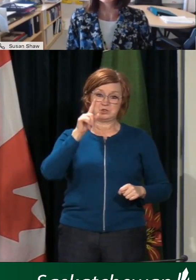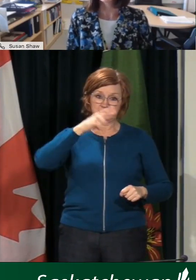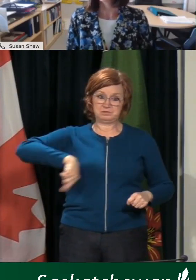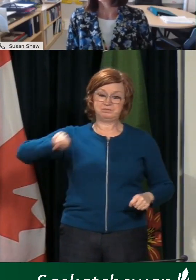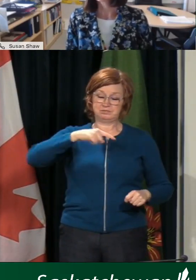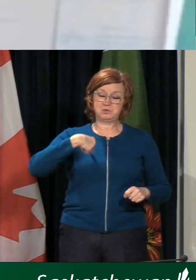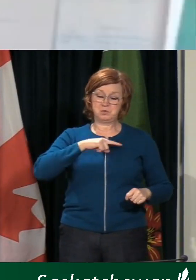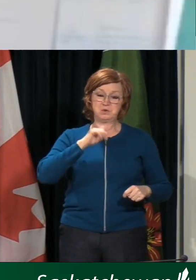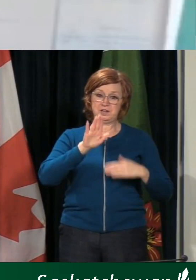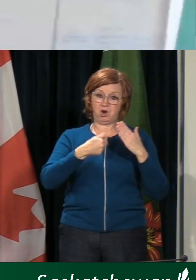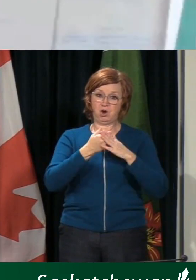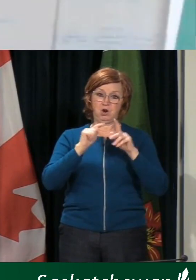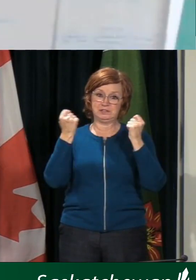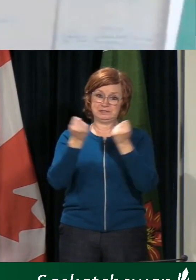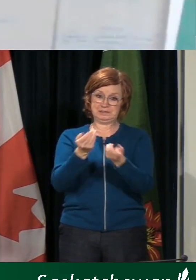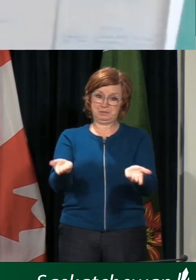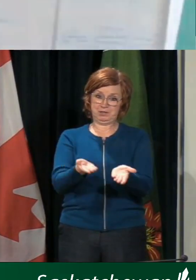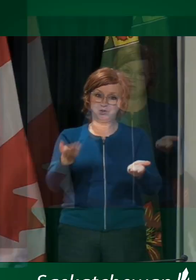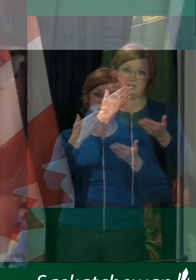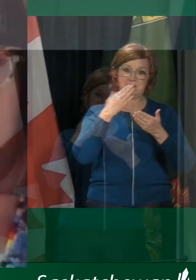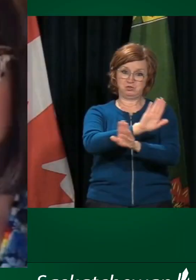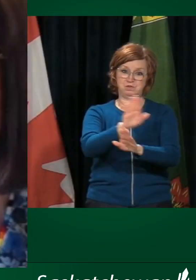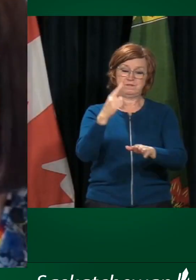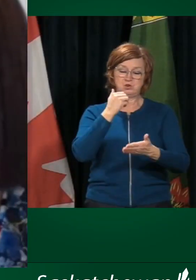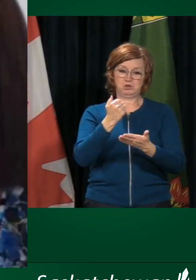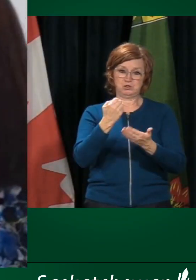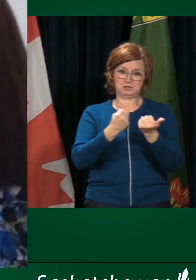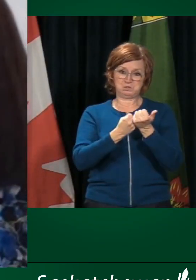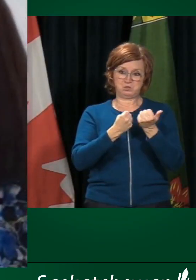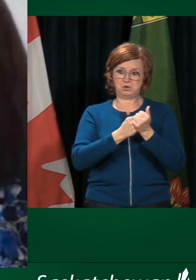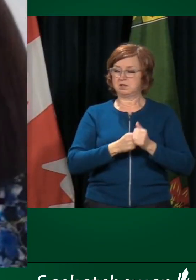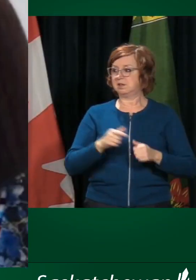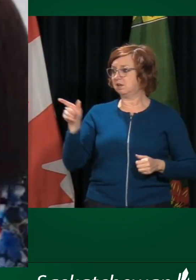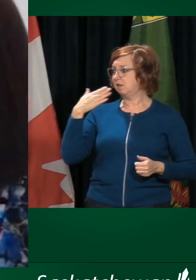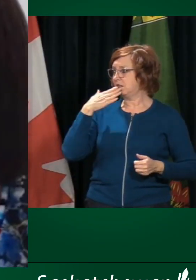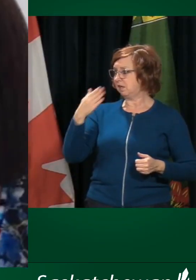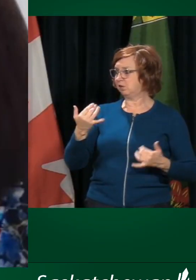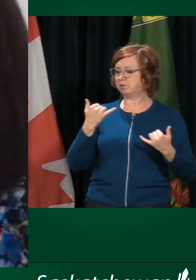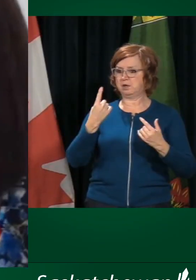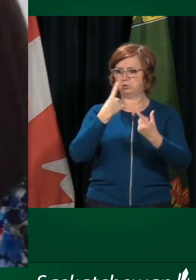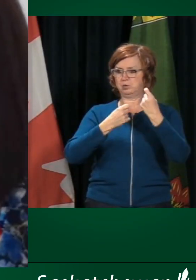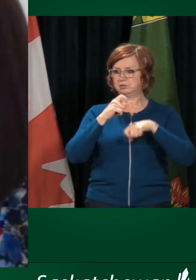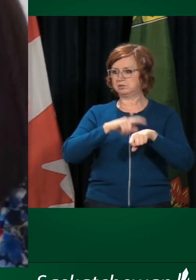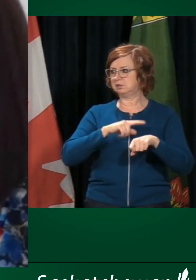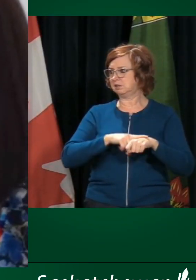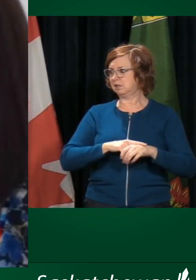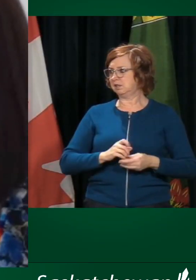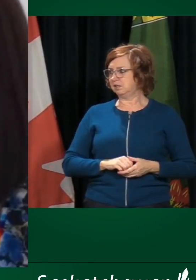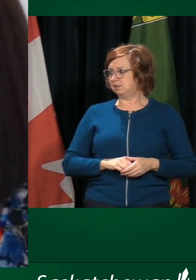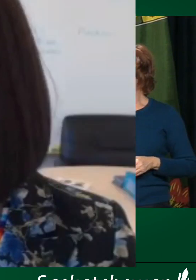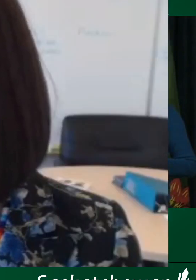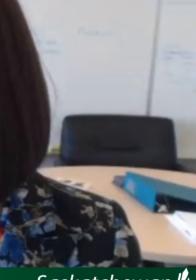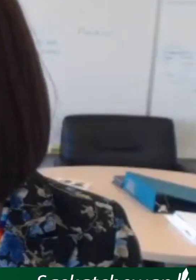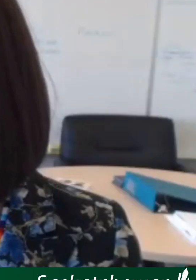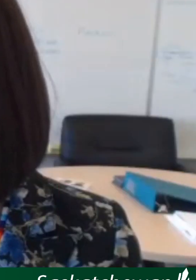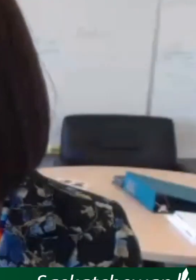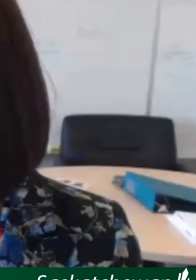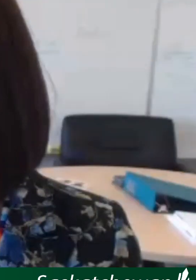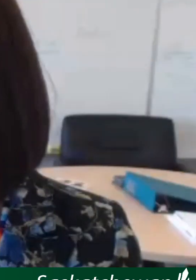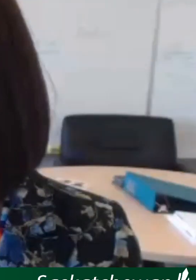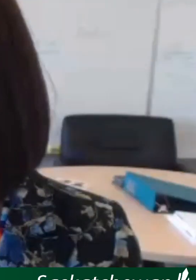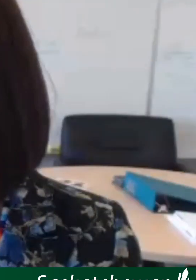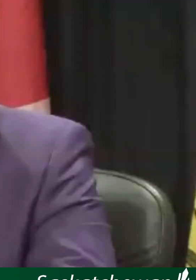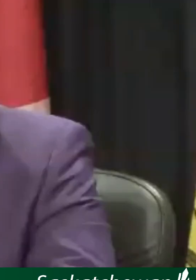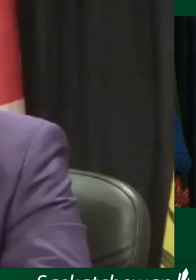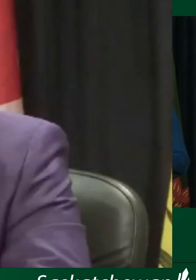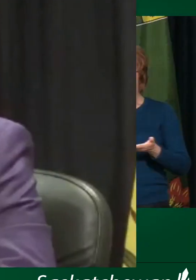Thank you, Dr. Shaw. We'll move to the question and answer portion of the afternoon. I do have some folks in the room with me. If you've got